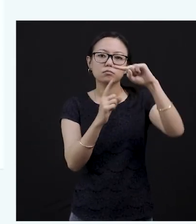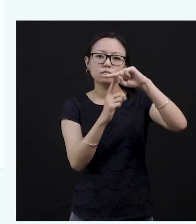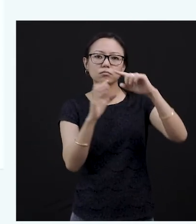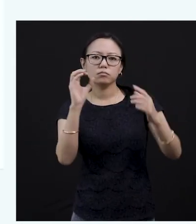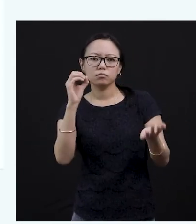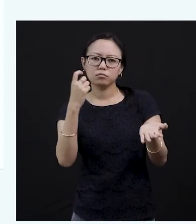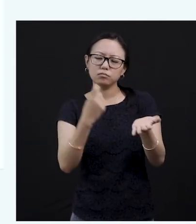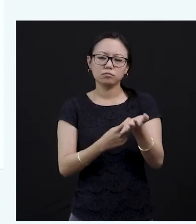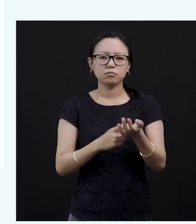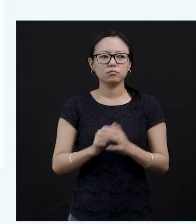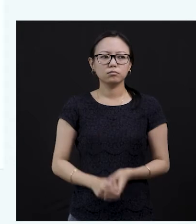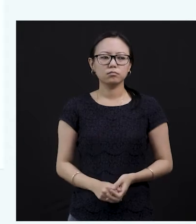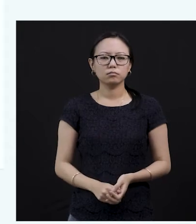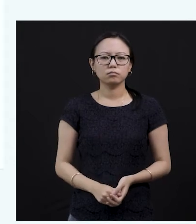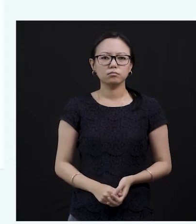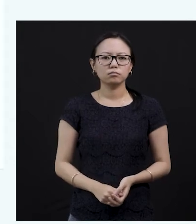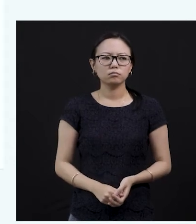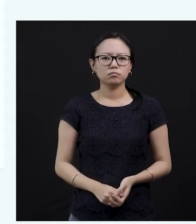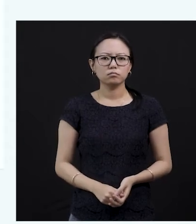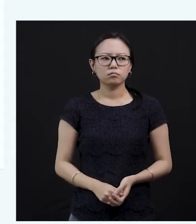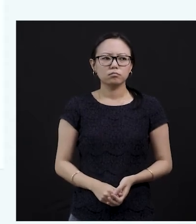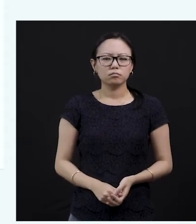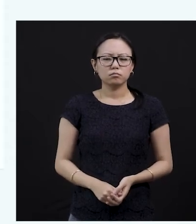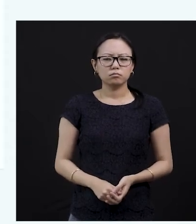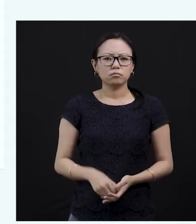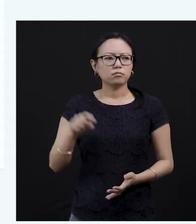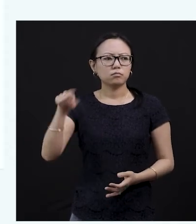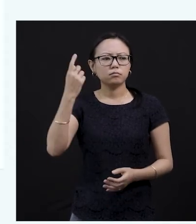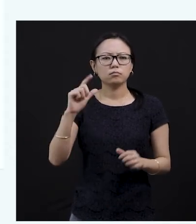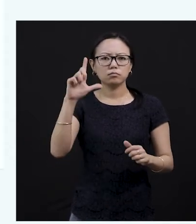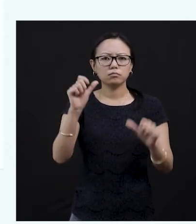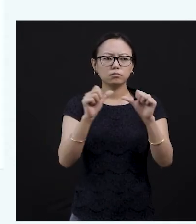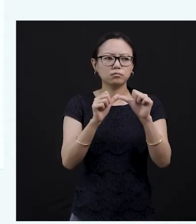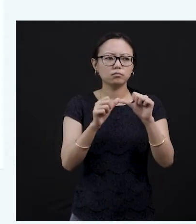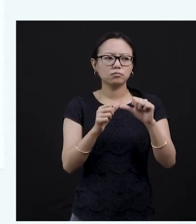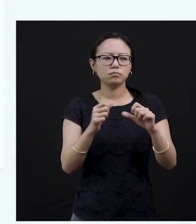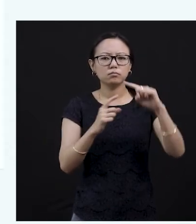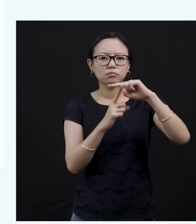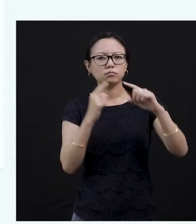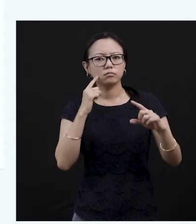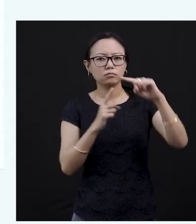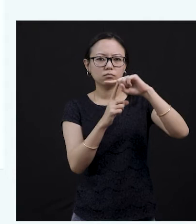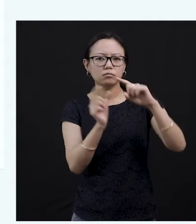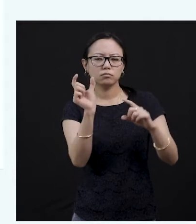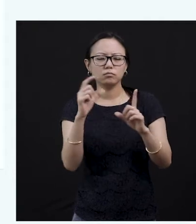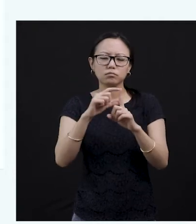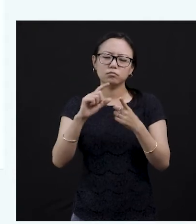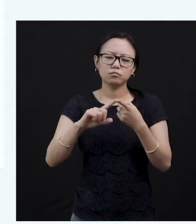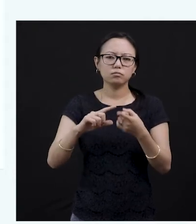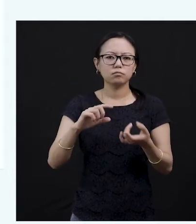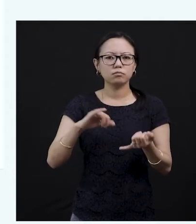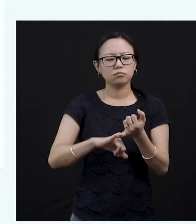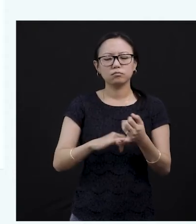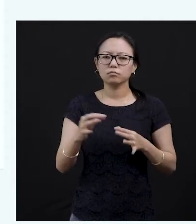okay? For now, I will not explain longitude since we have to focus on latitudes, okay? Now, of